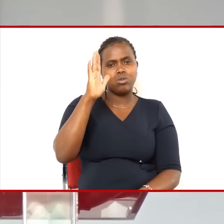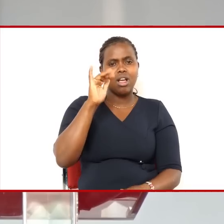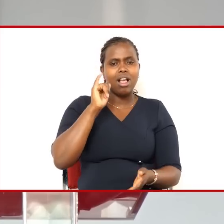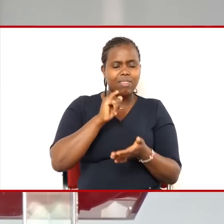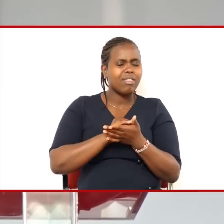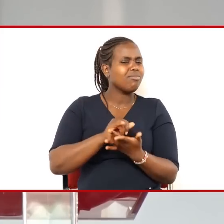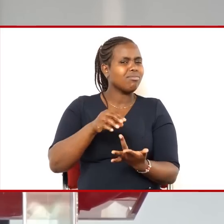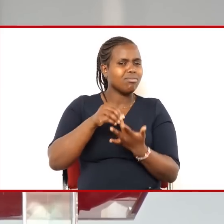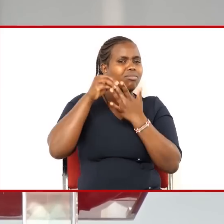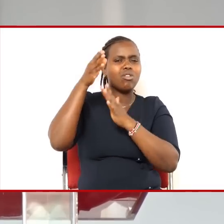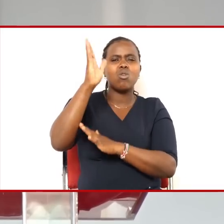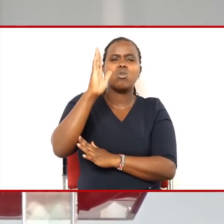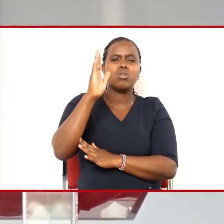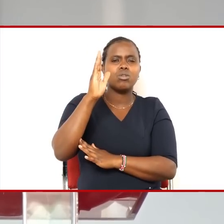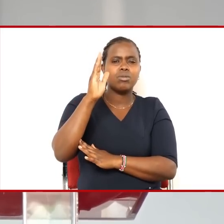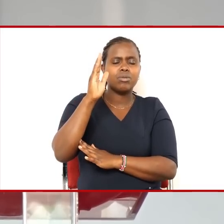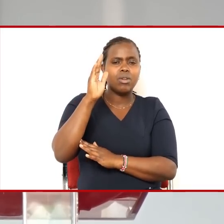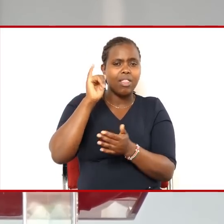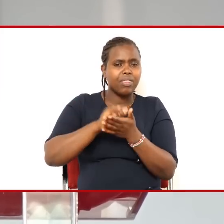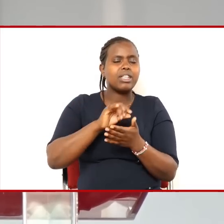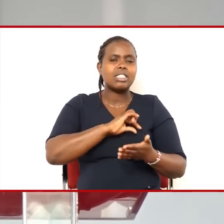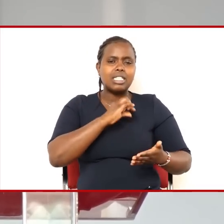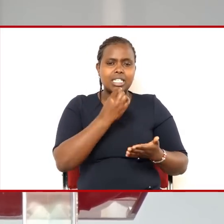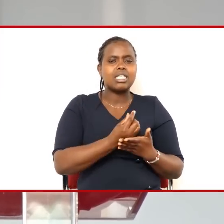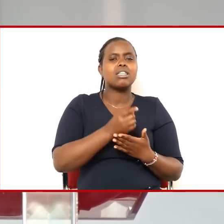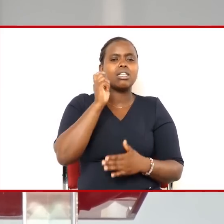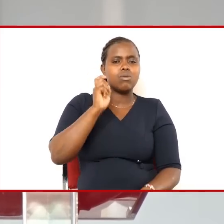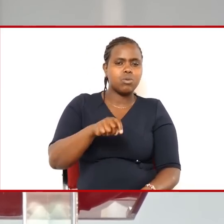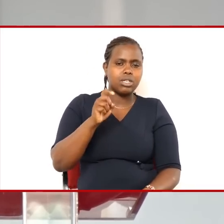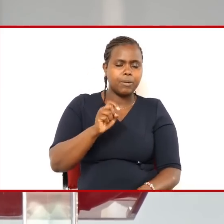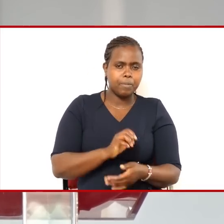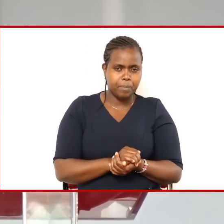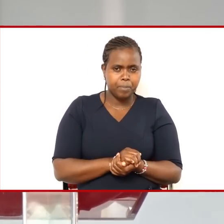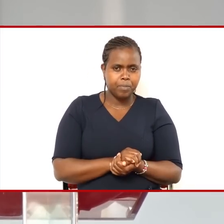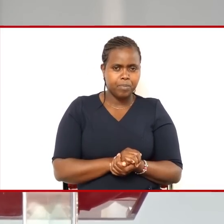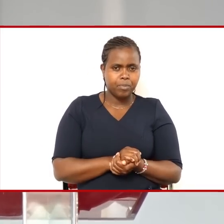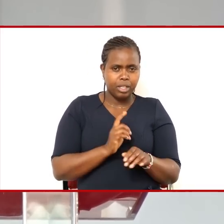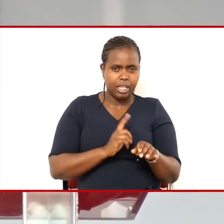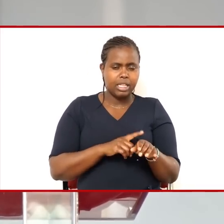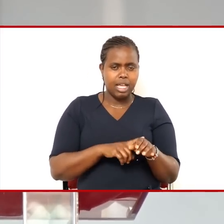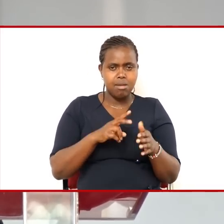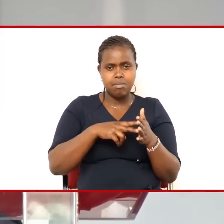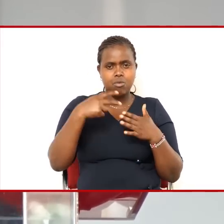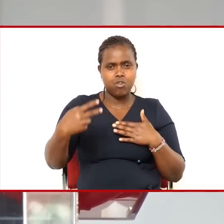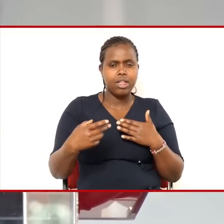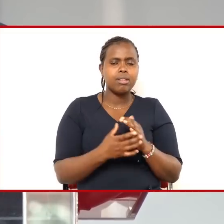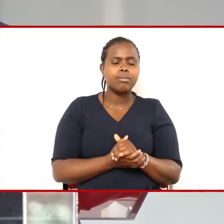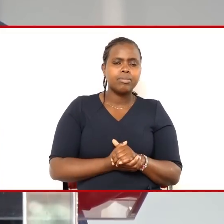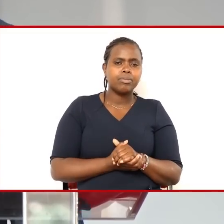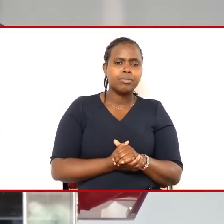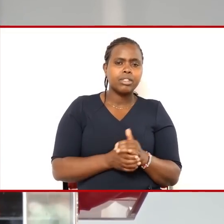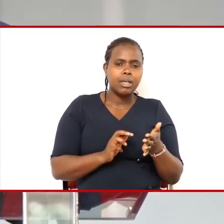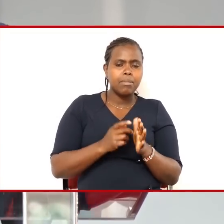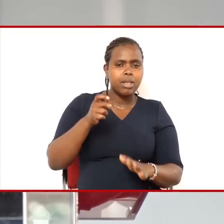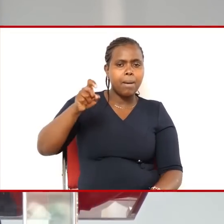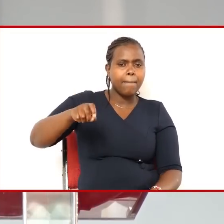is the gracious God. And that's the grace that we can experience when we have failed.